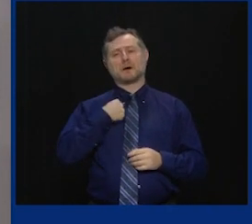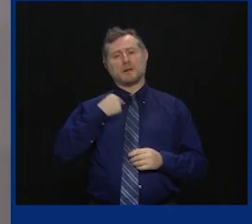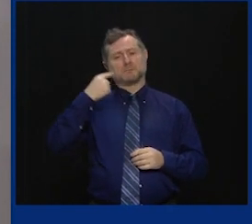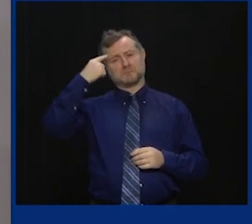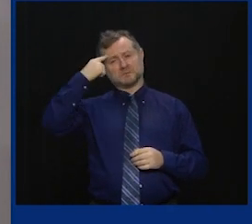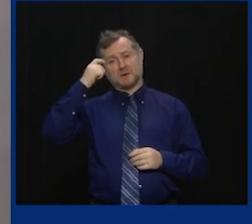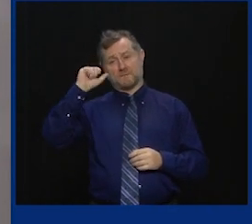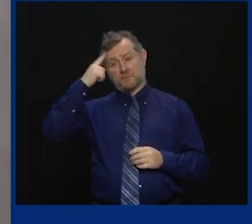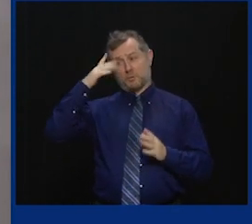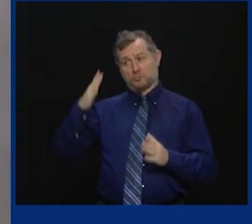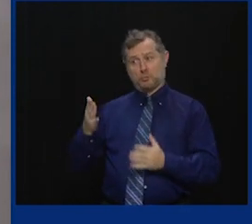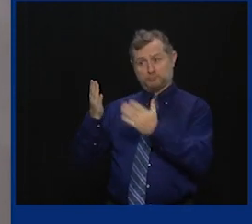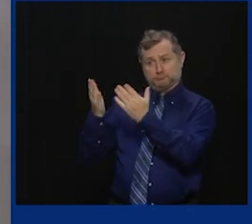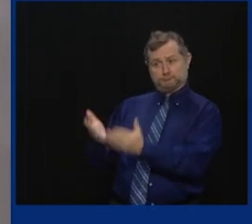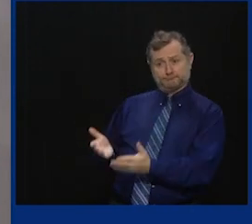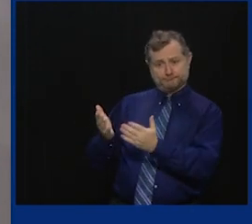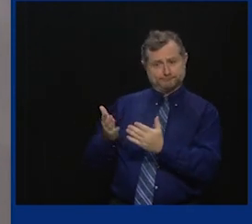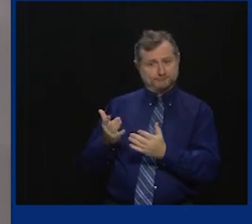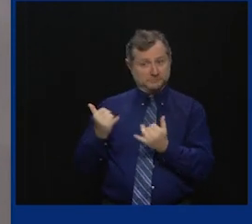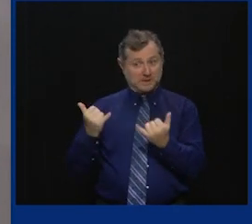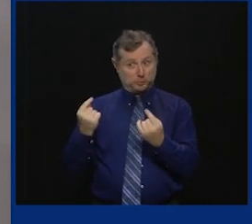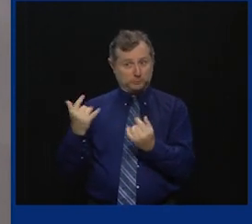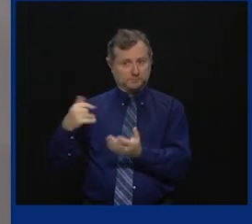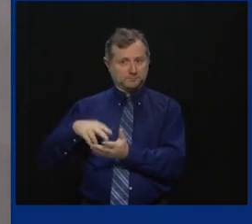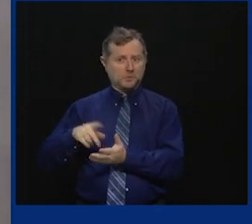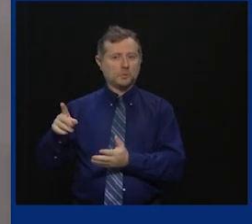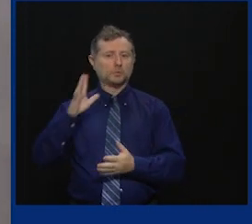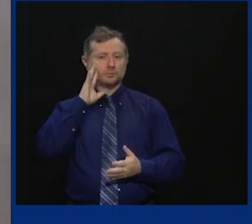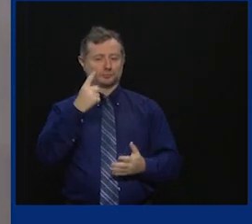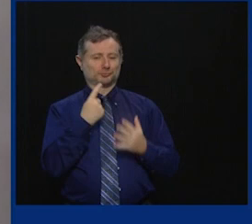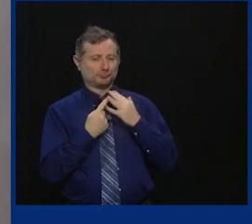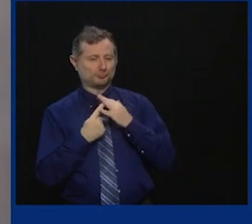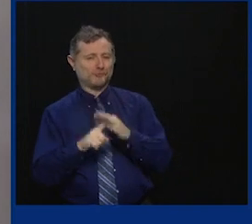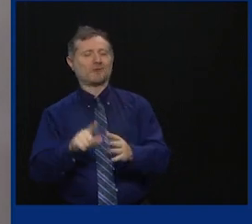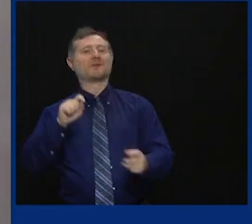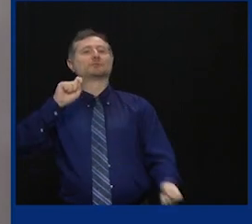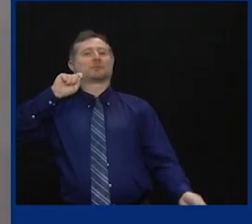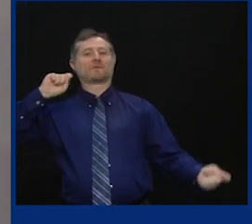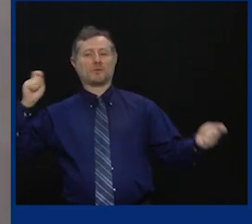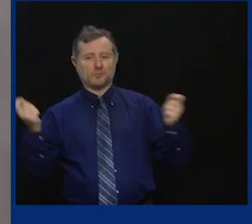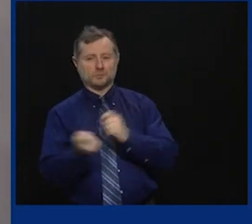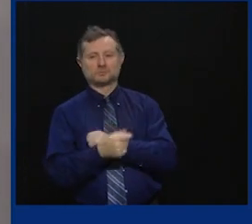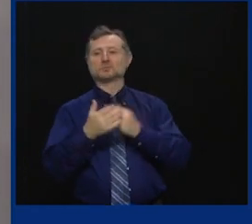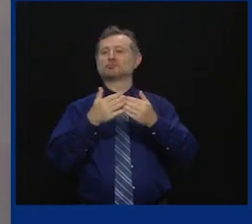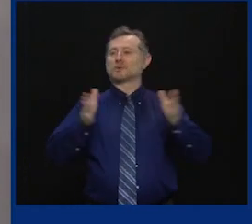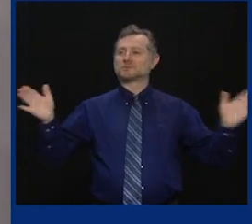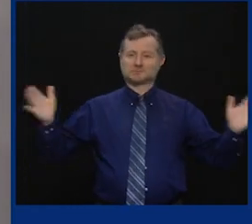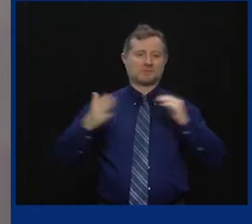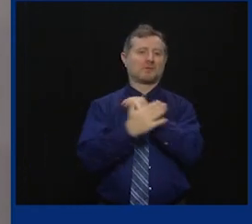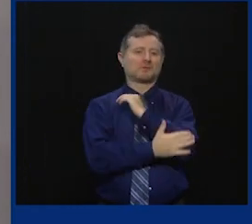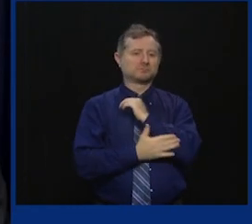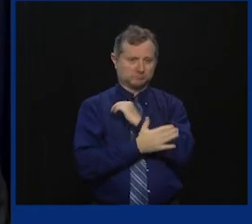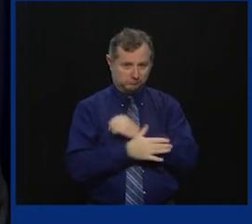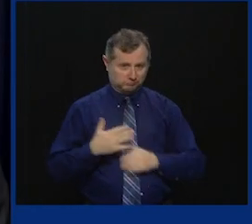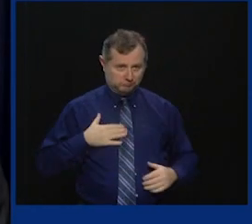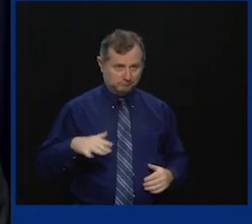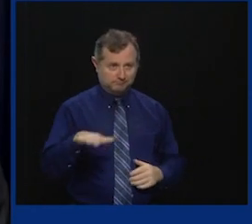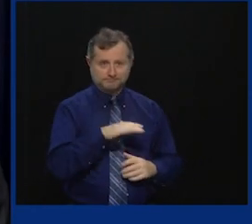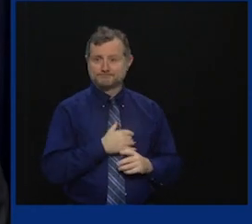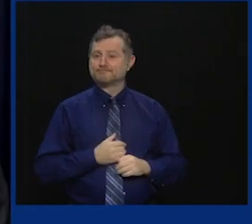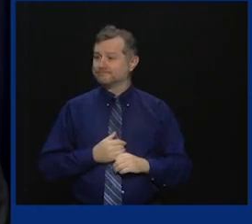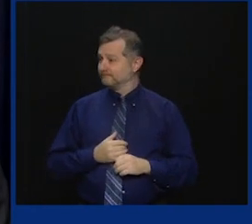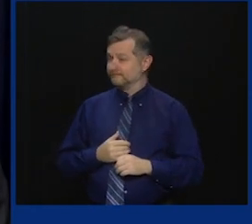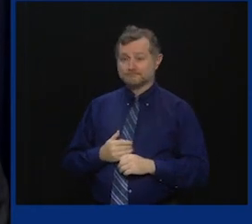really start a movement across this country. As was mentioned, we are going from worst to